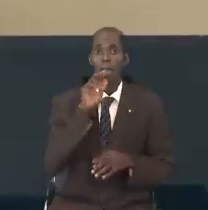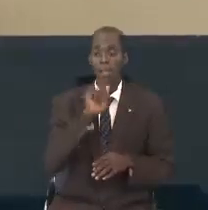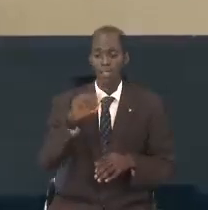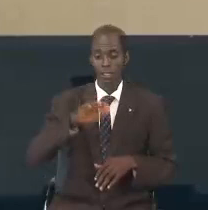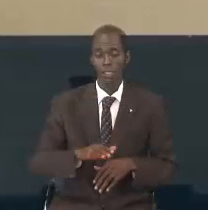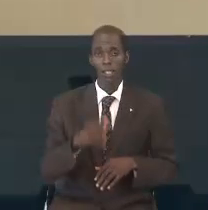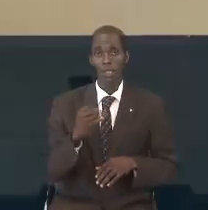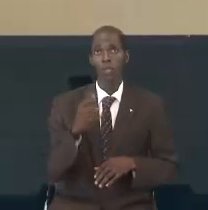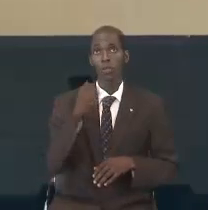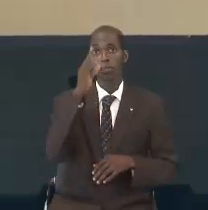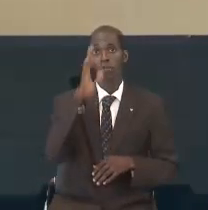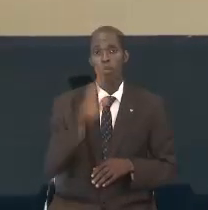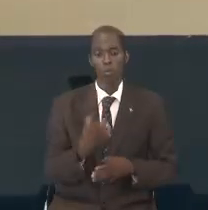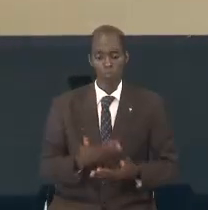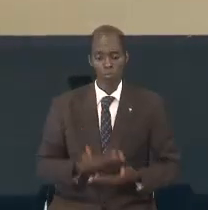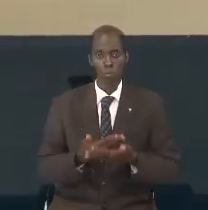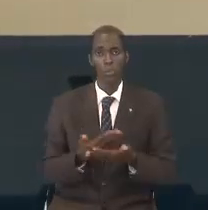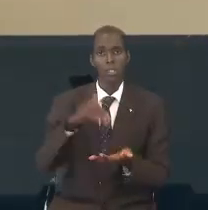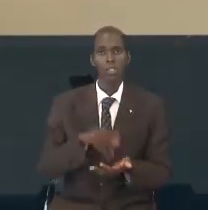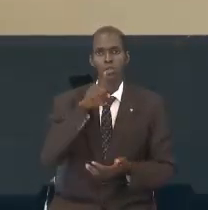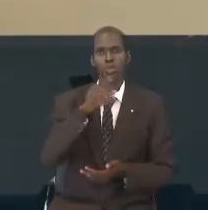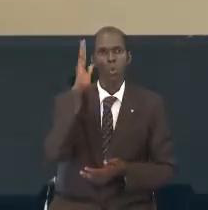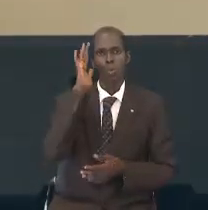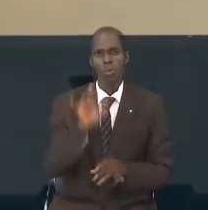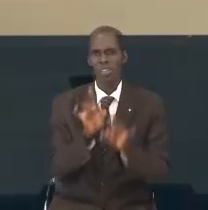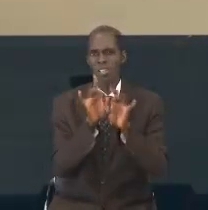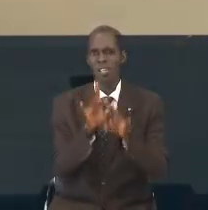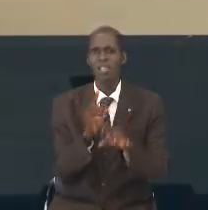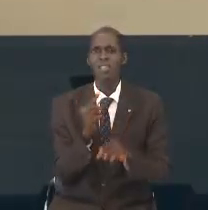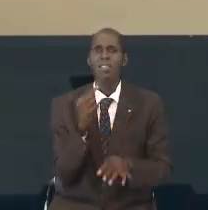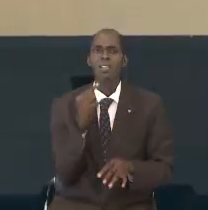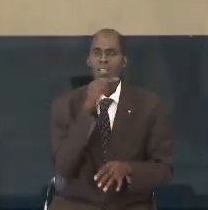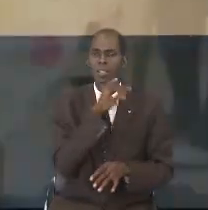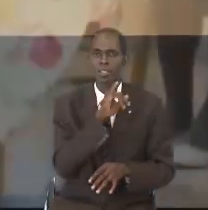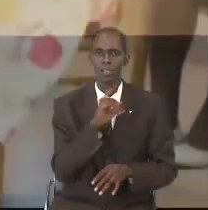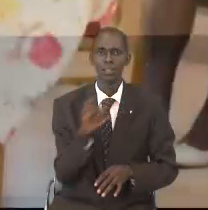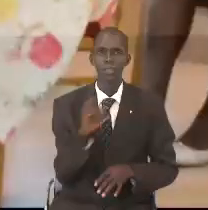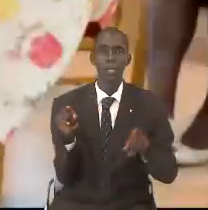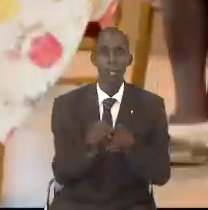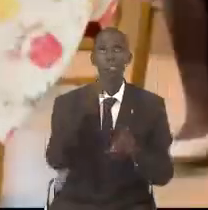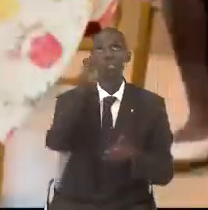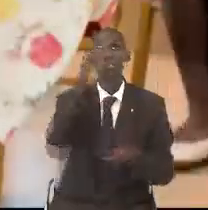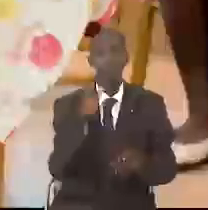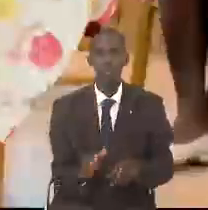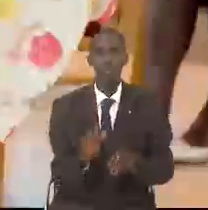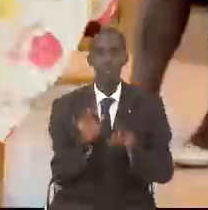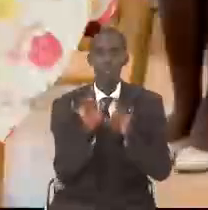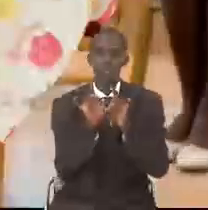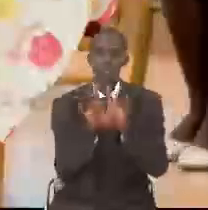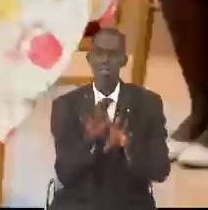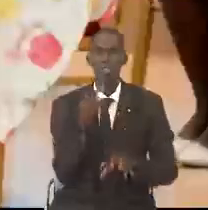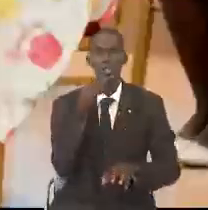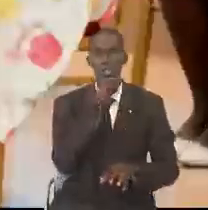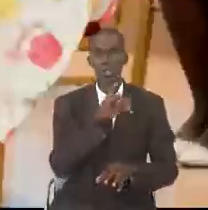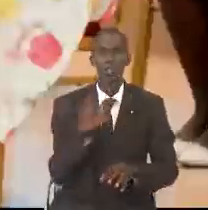born again, you will hate lying as God hates lying.